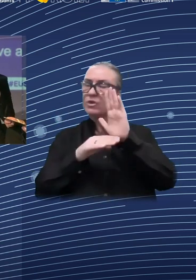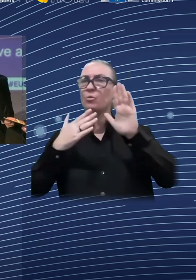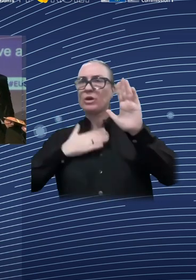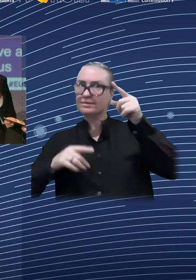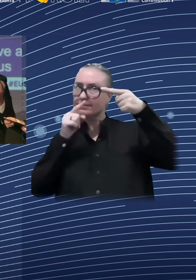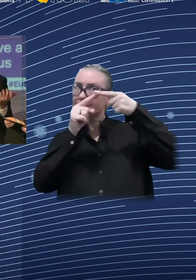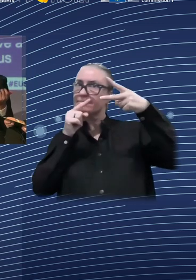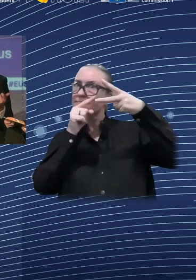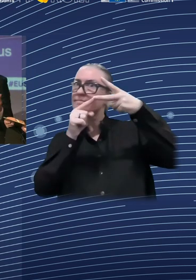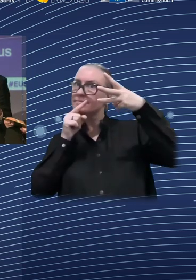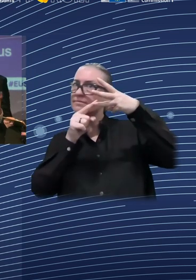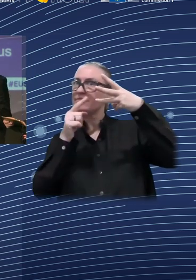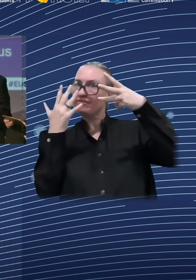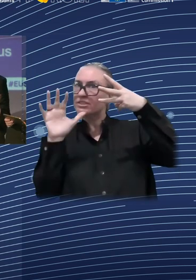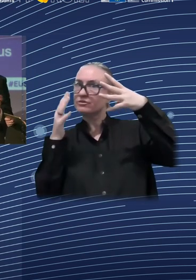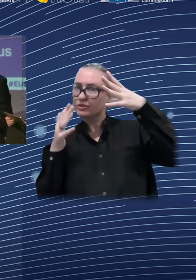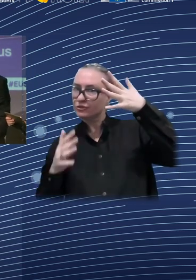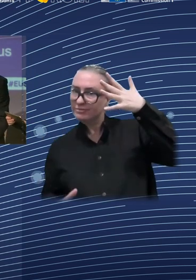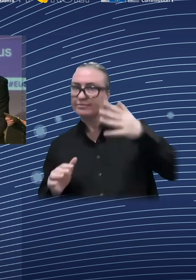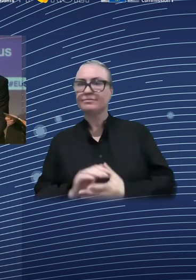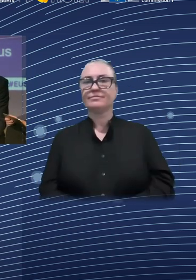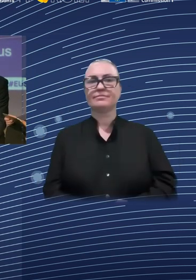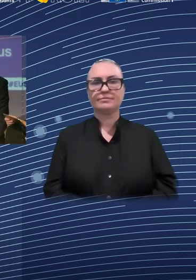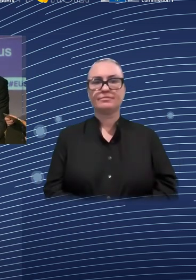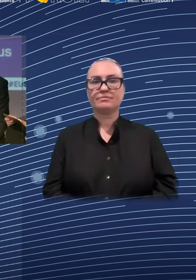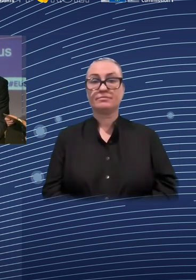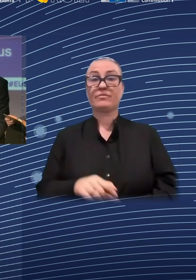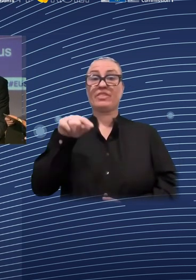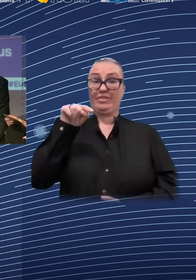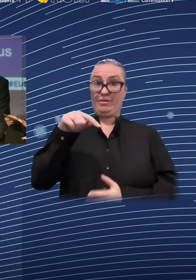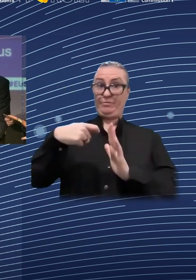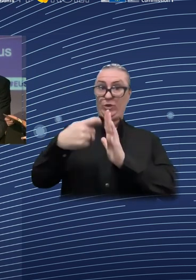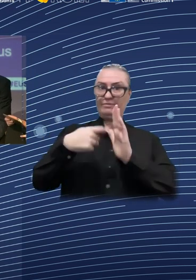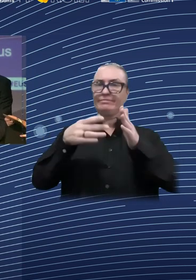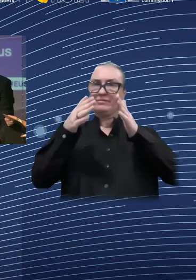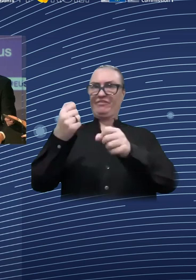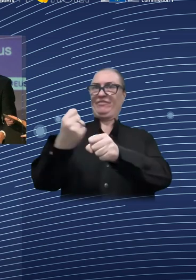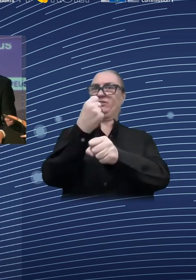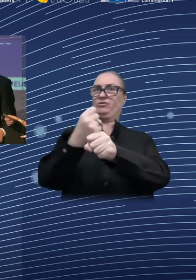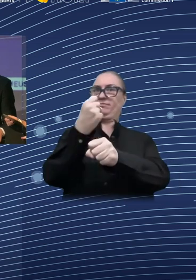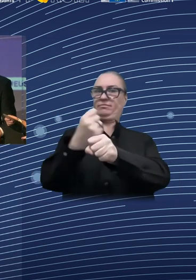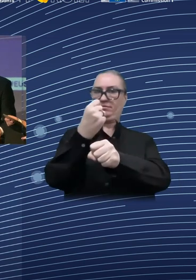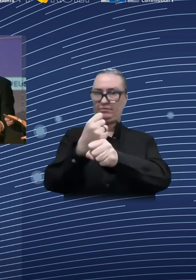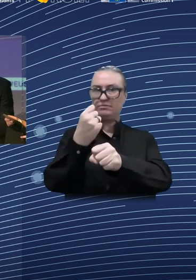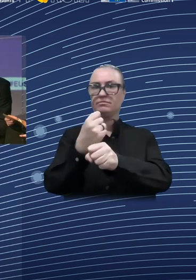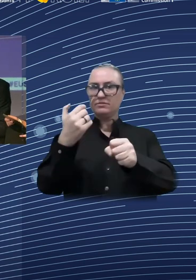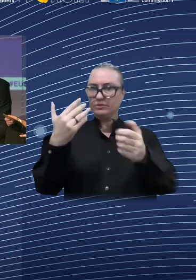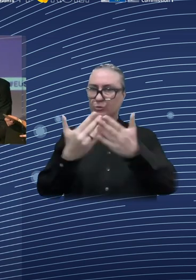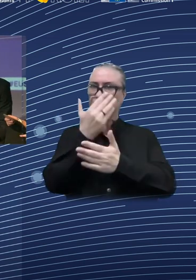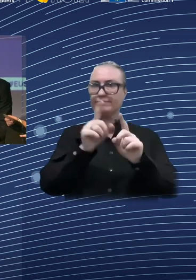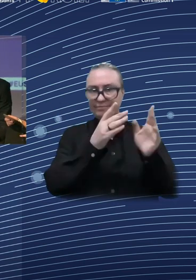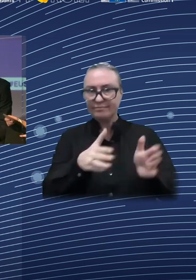part of the question when it comes to the relevance of VET for the digital skills, it's when we think